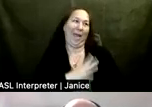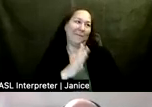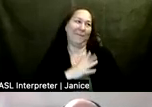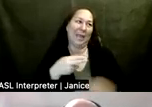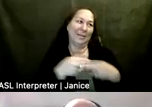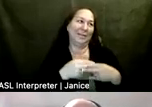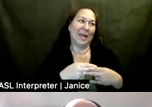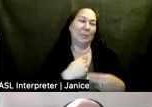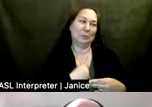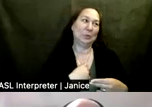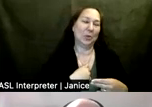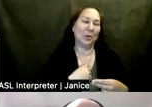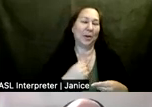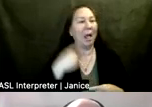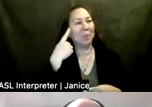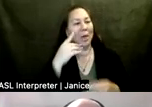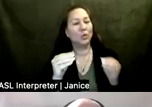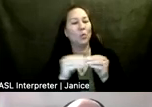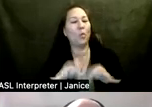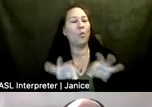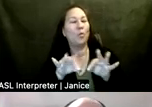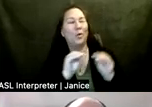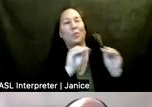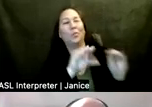So recognize the Department of Labor,